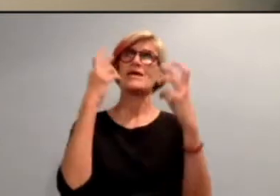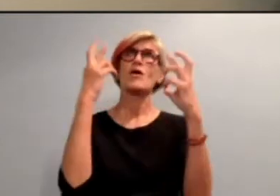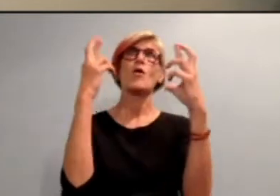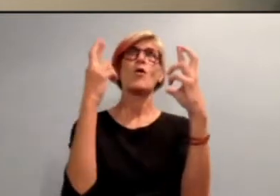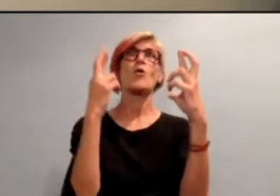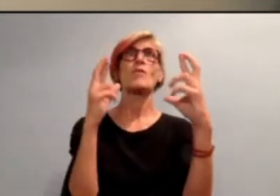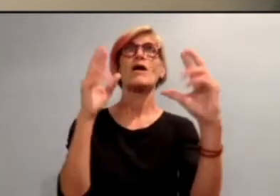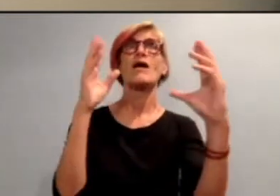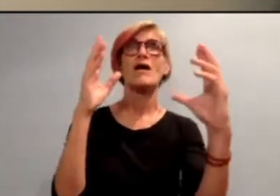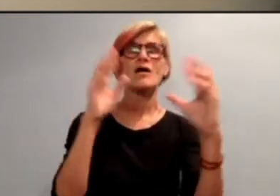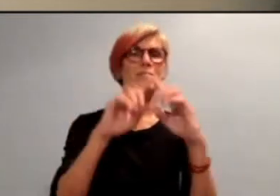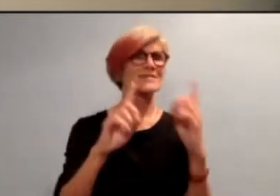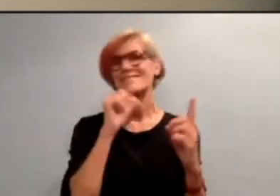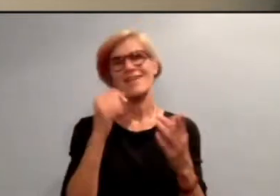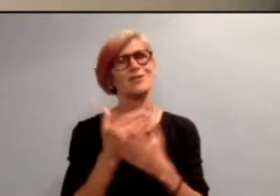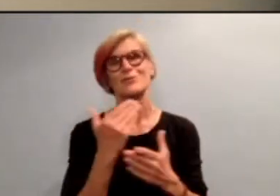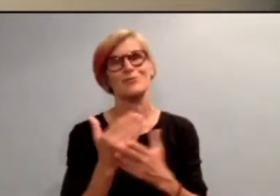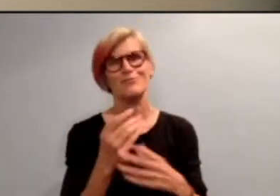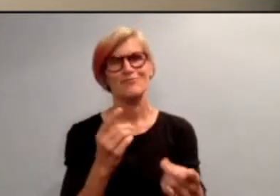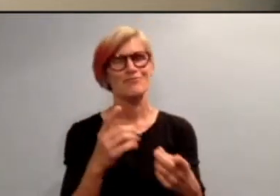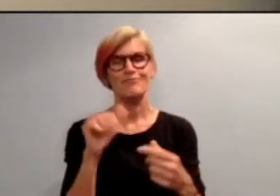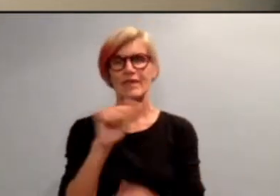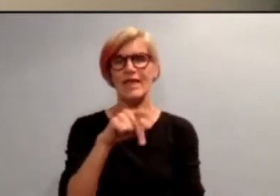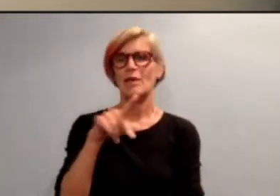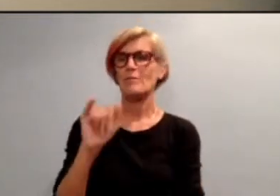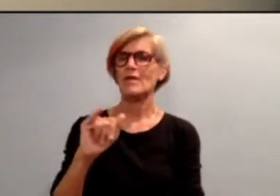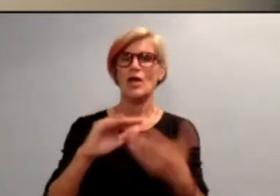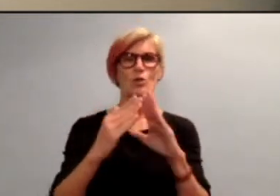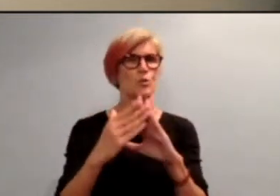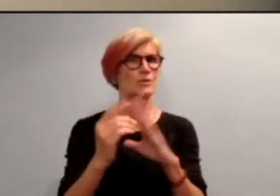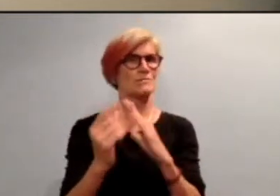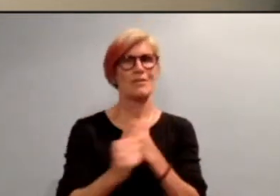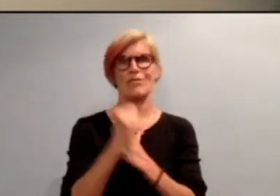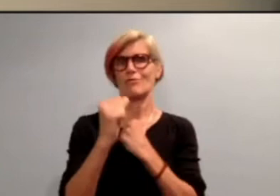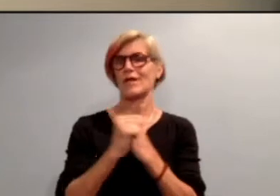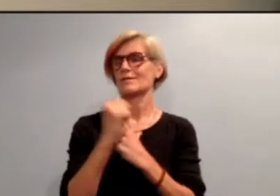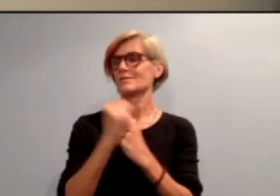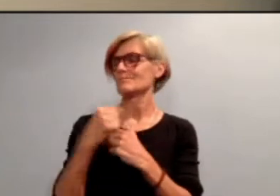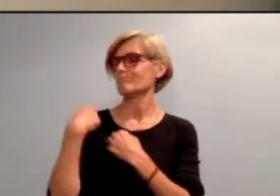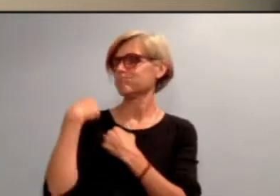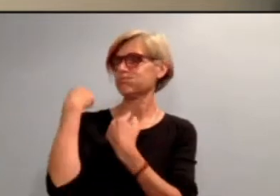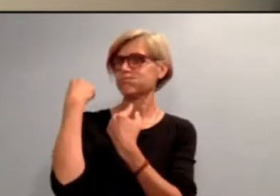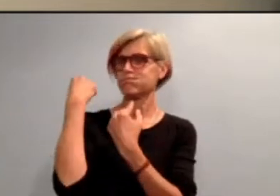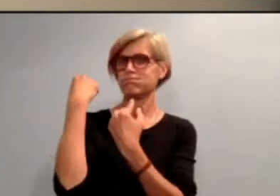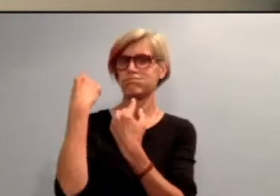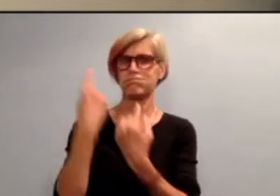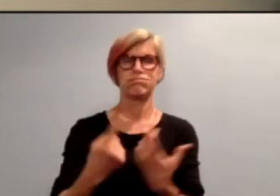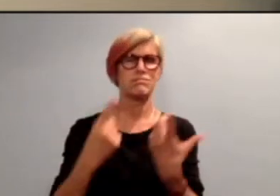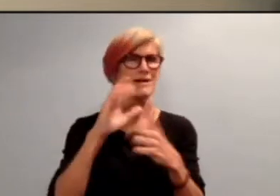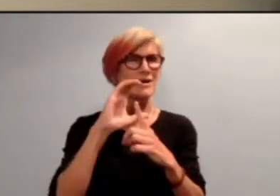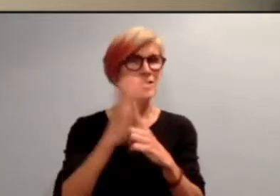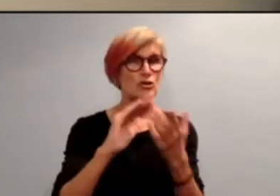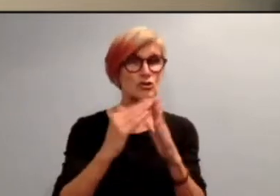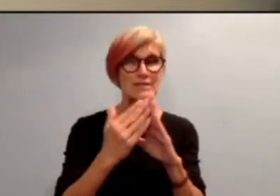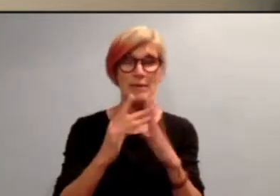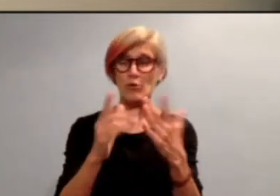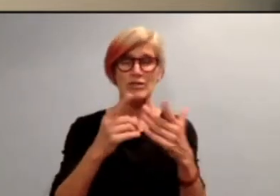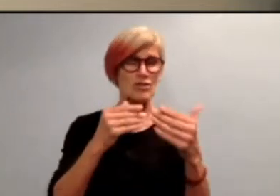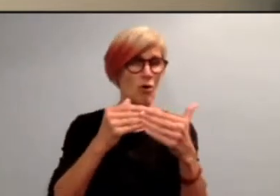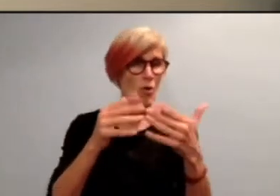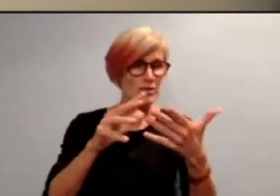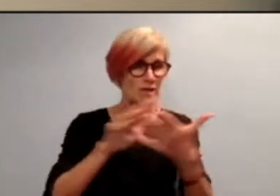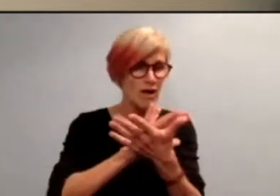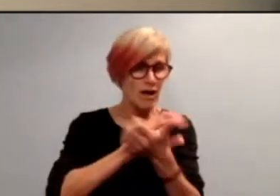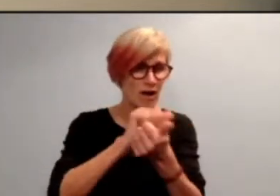community has been threatened of our livelihoods, whole historically cultural neighborhoods on the brink of erasure, while hate